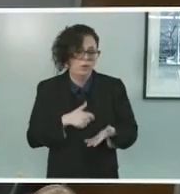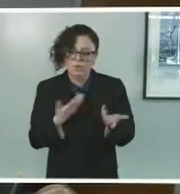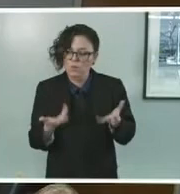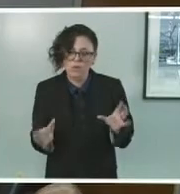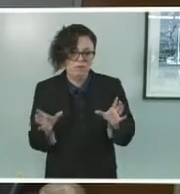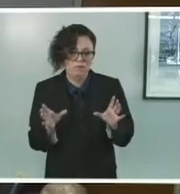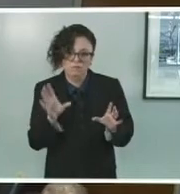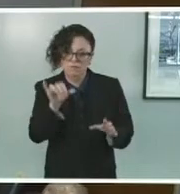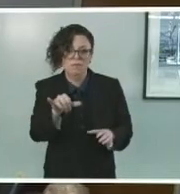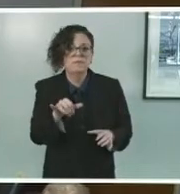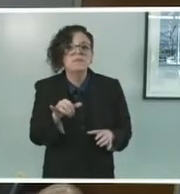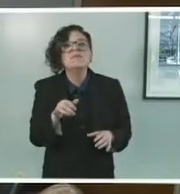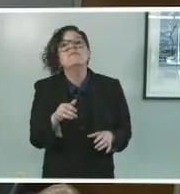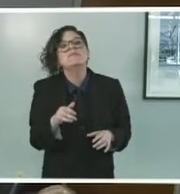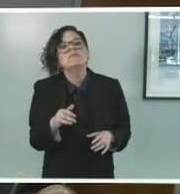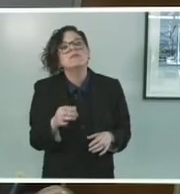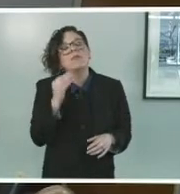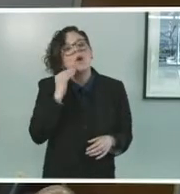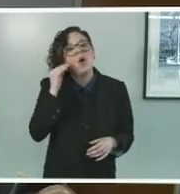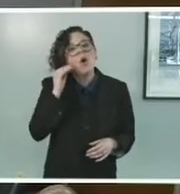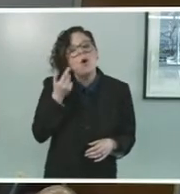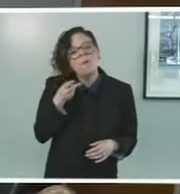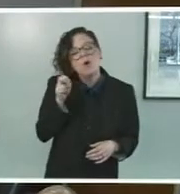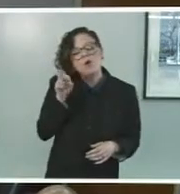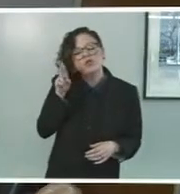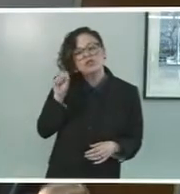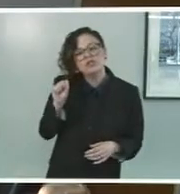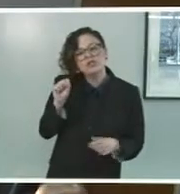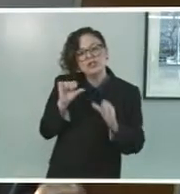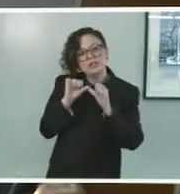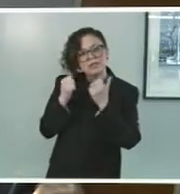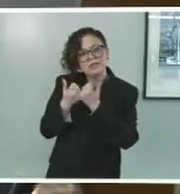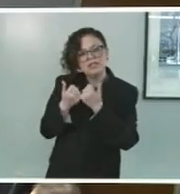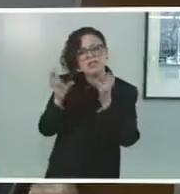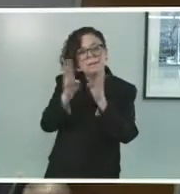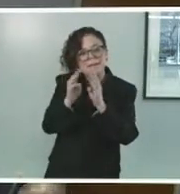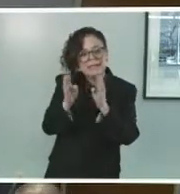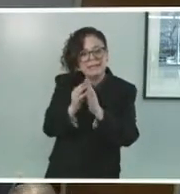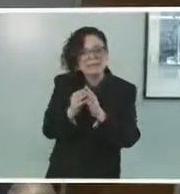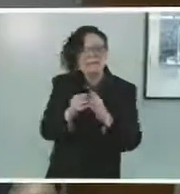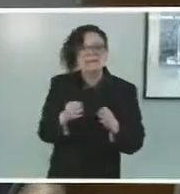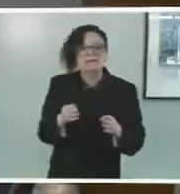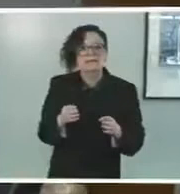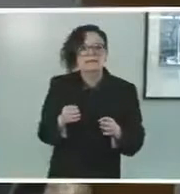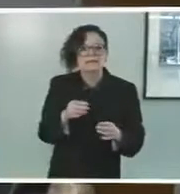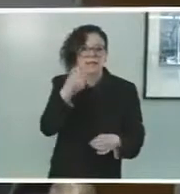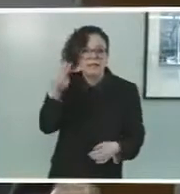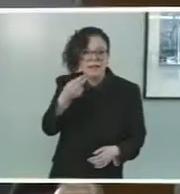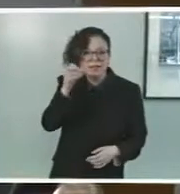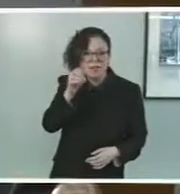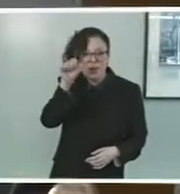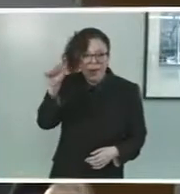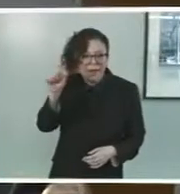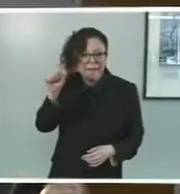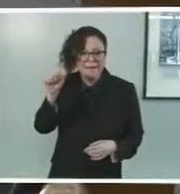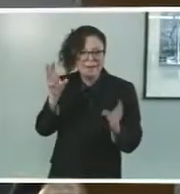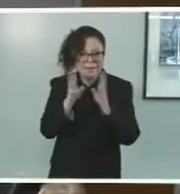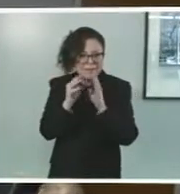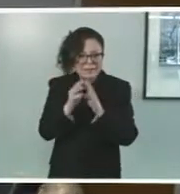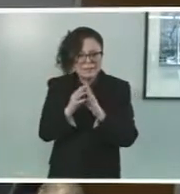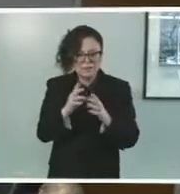Homeowners associations. Somebody asked specifically about homeowners association meetings, which I would assume no, but do homeowners